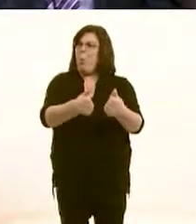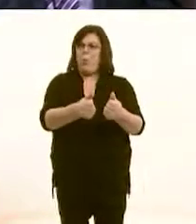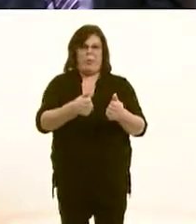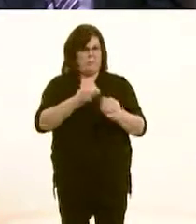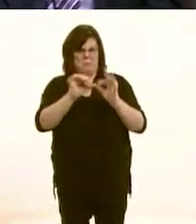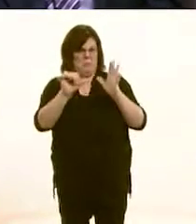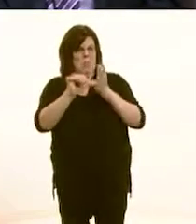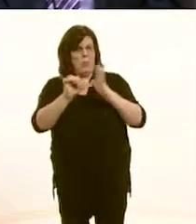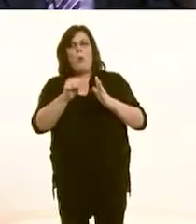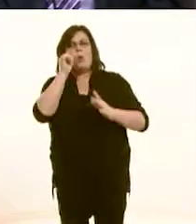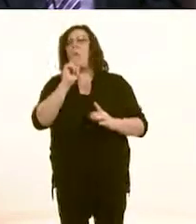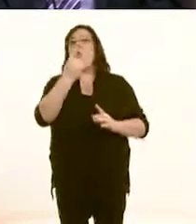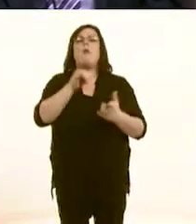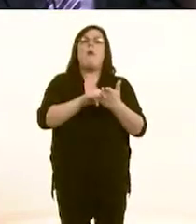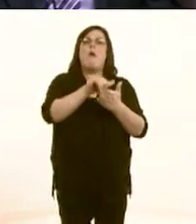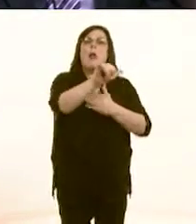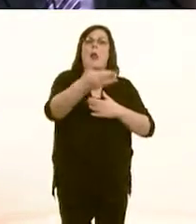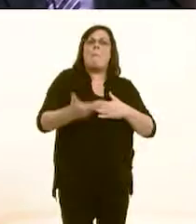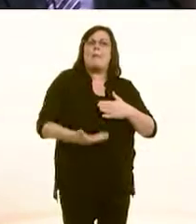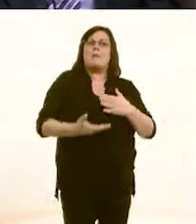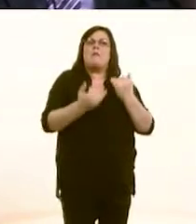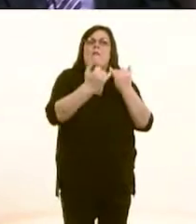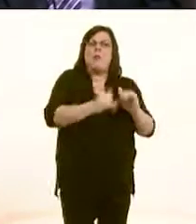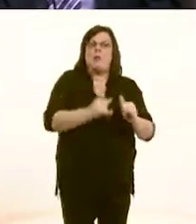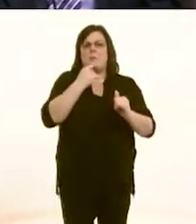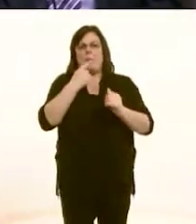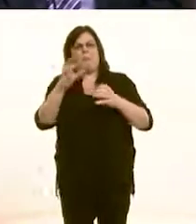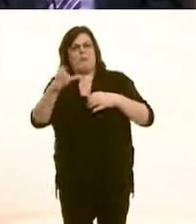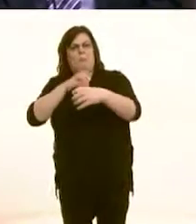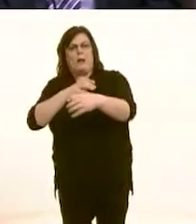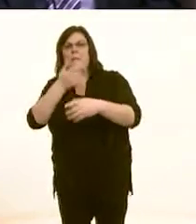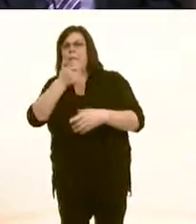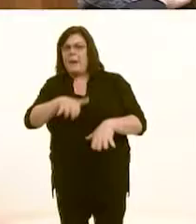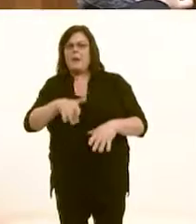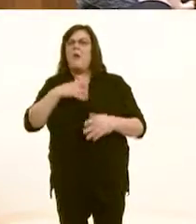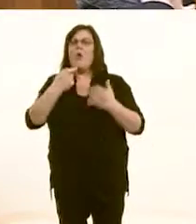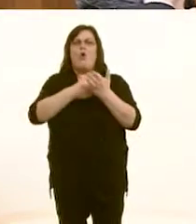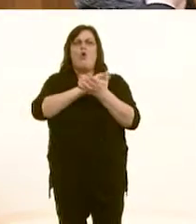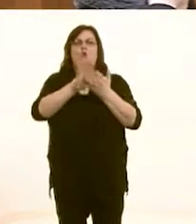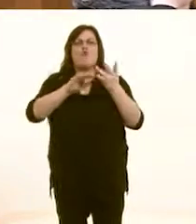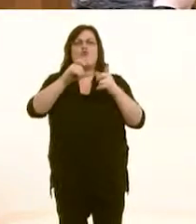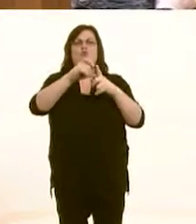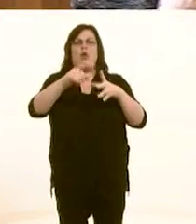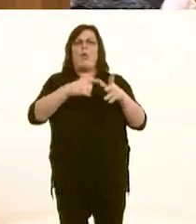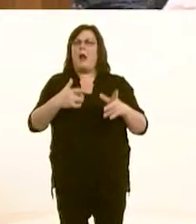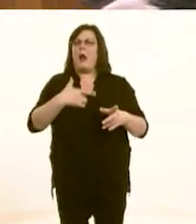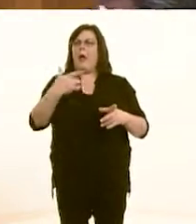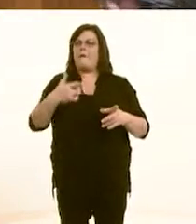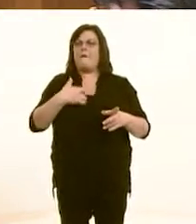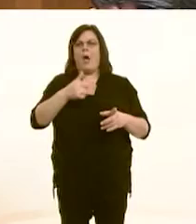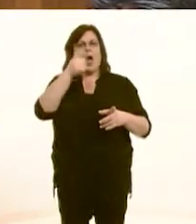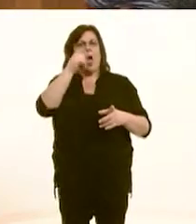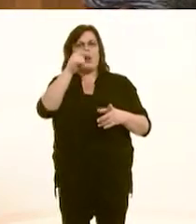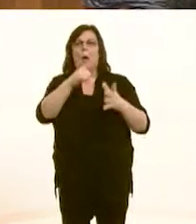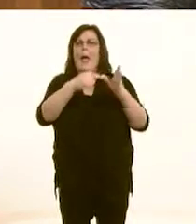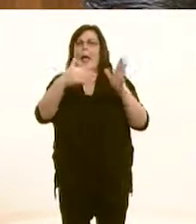difficulties that one airline had. When it comes to Ron the Life, the member of the Ronda was very agitated and asked the question